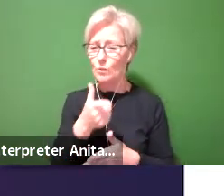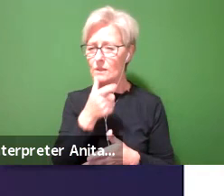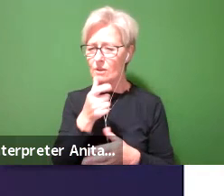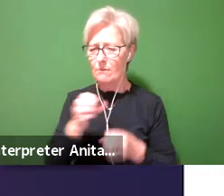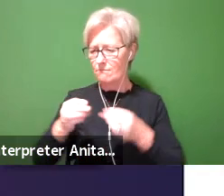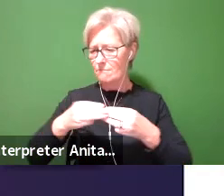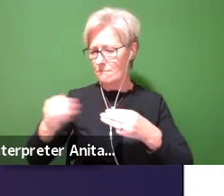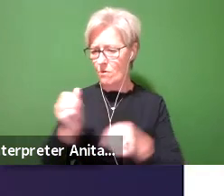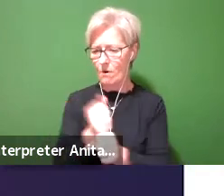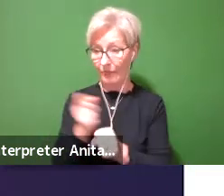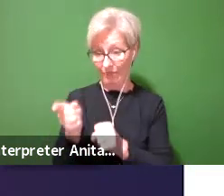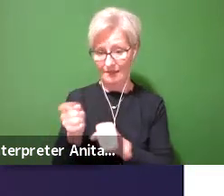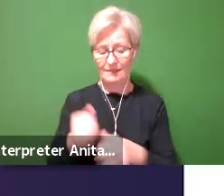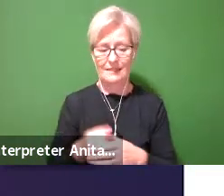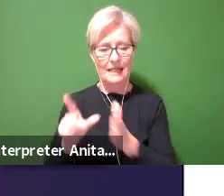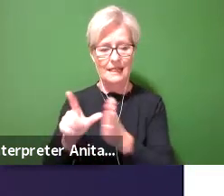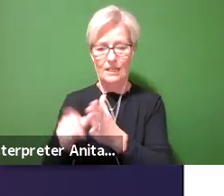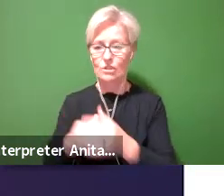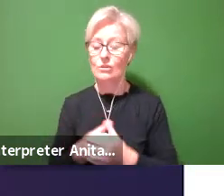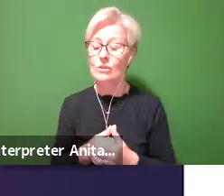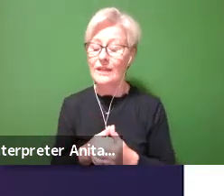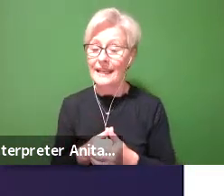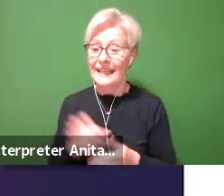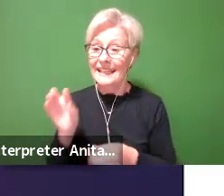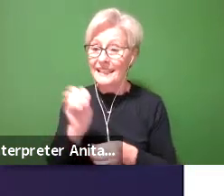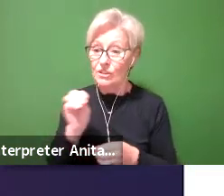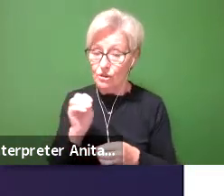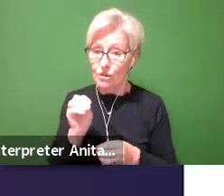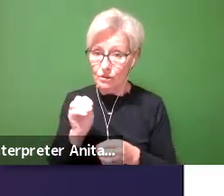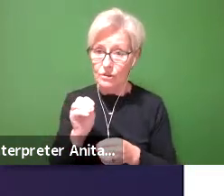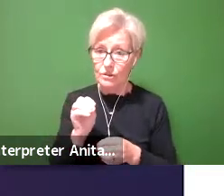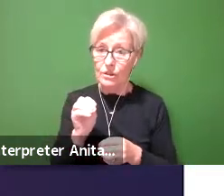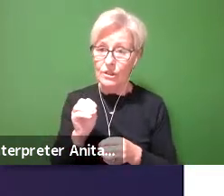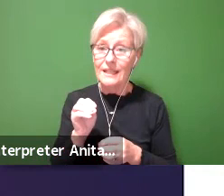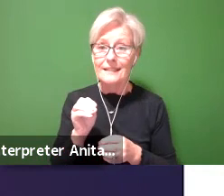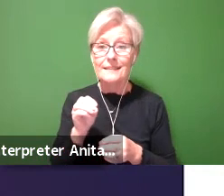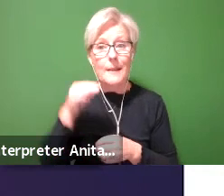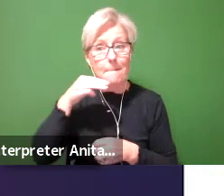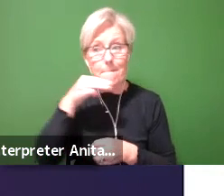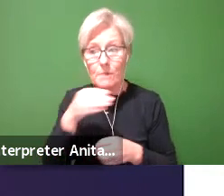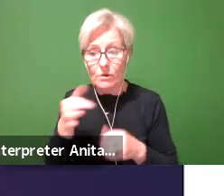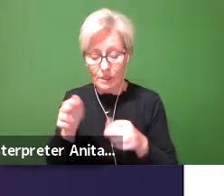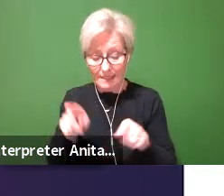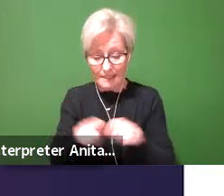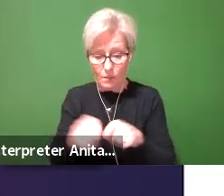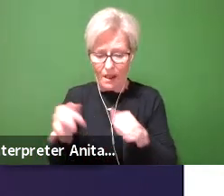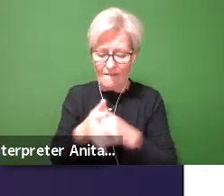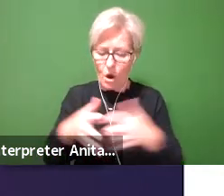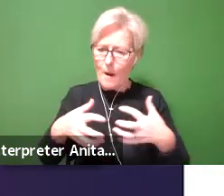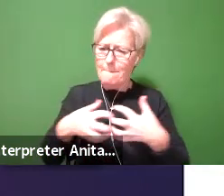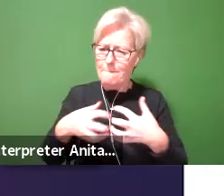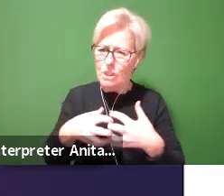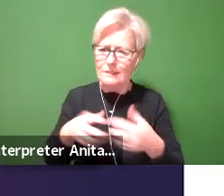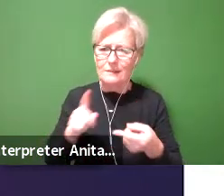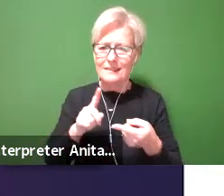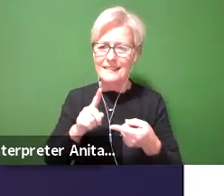health. As estrogen is an anabolic hormone, it also is important for muscle, tendon, and ligament health. And again,